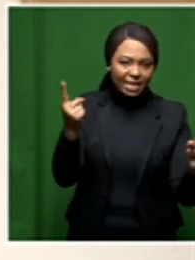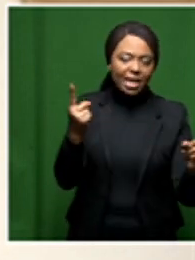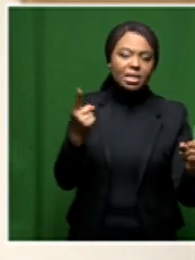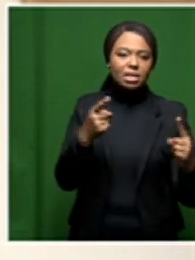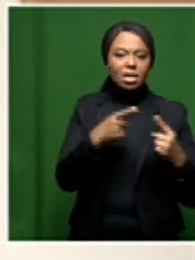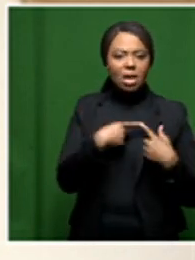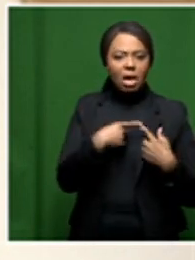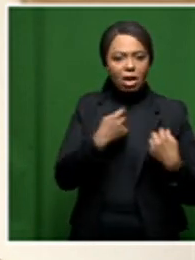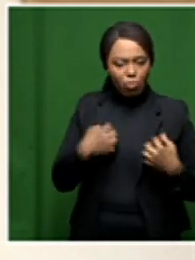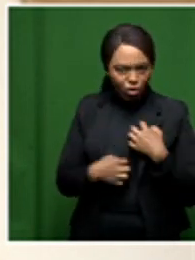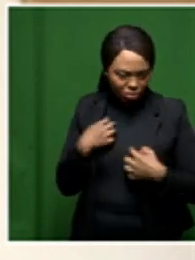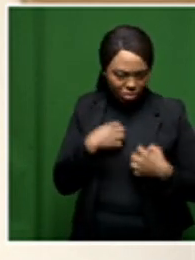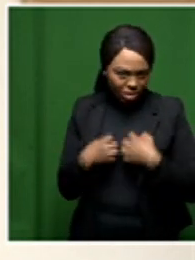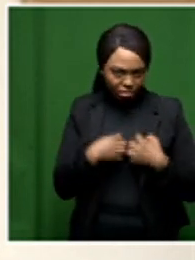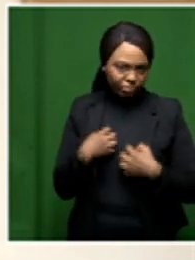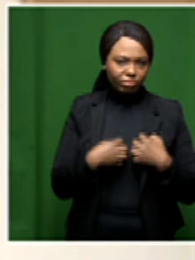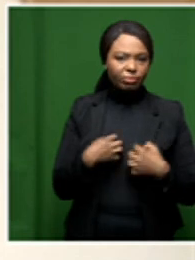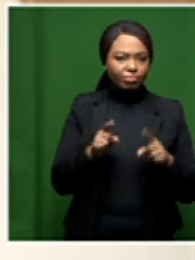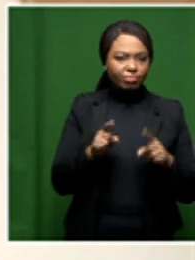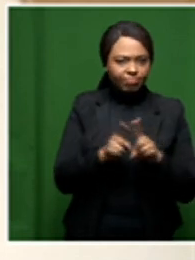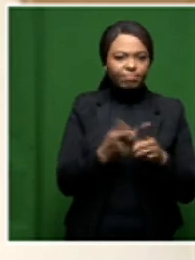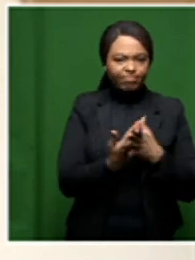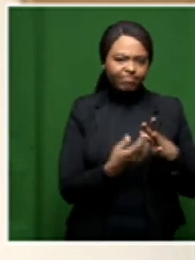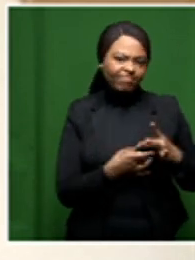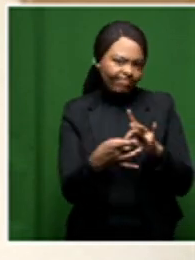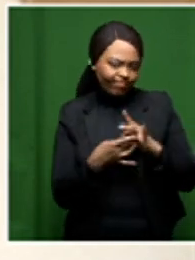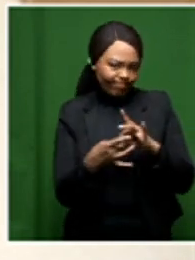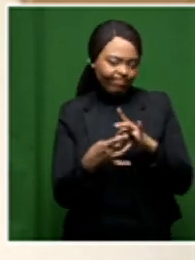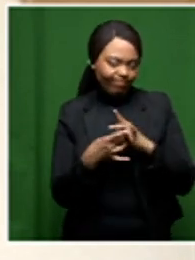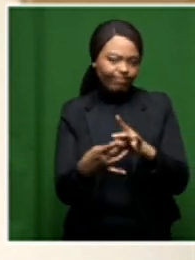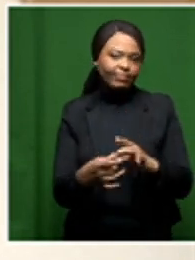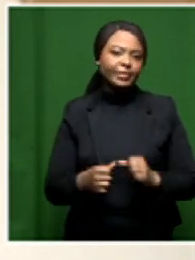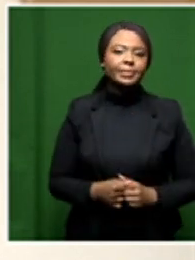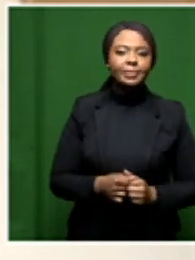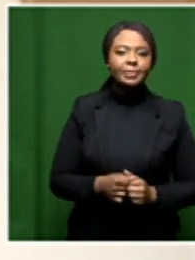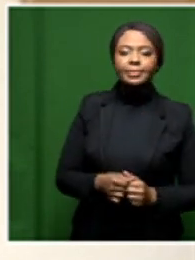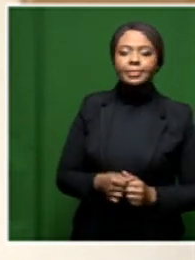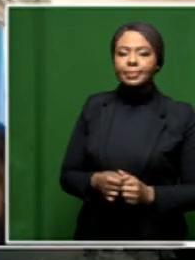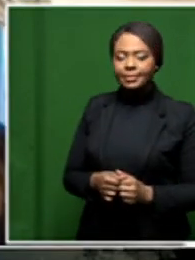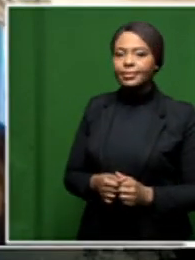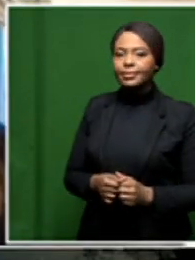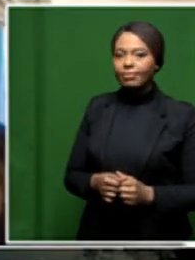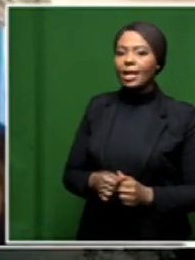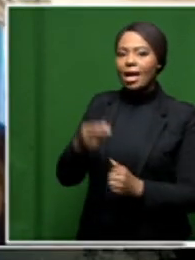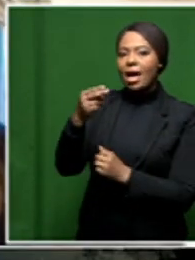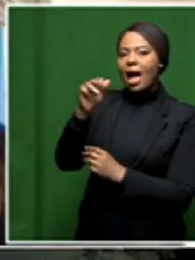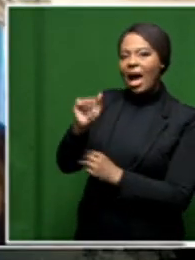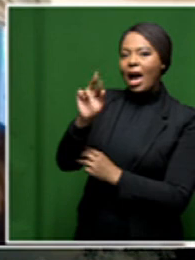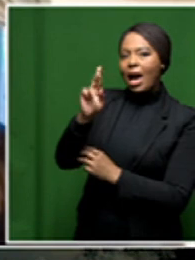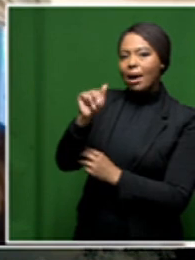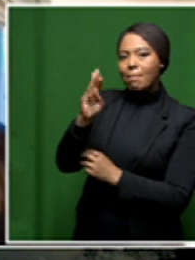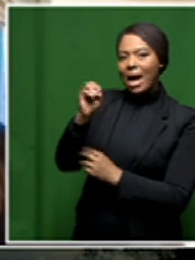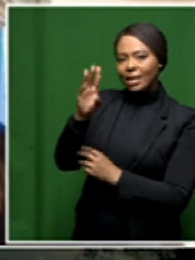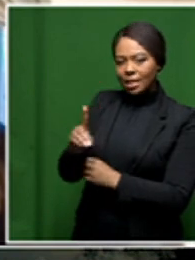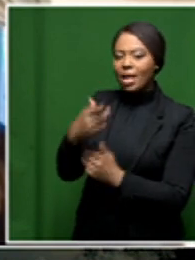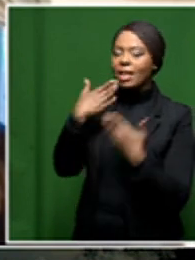was with the publisher's help as well that we were able to get that across. Armand, thank you so much for talking to